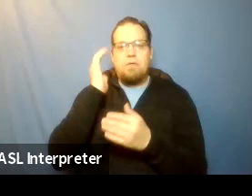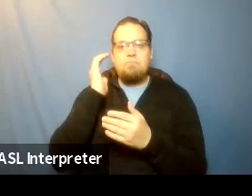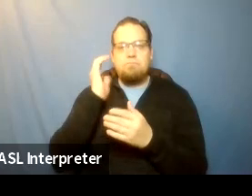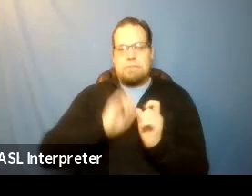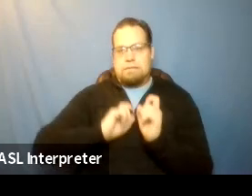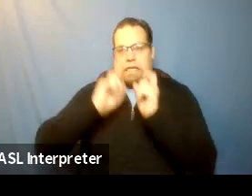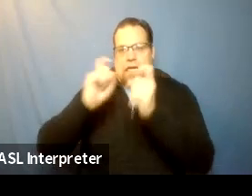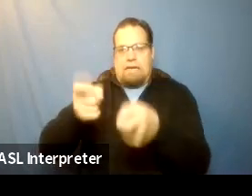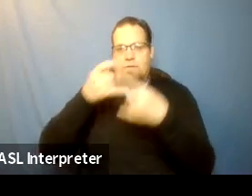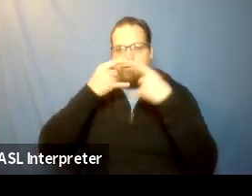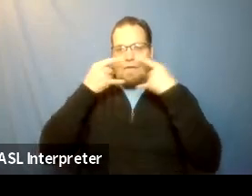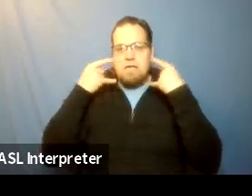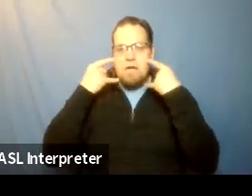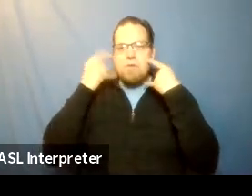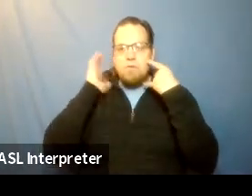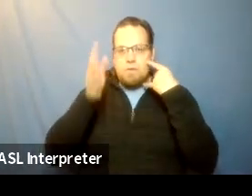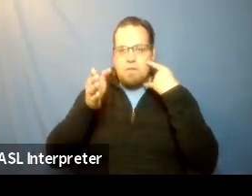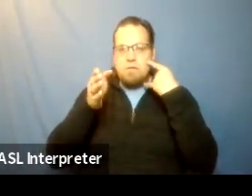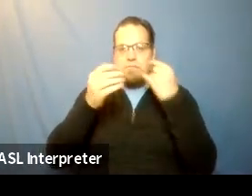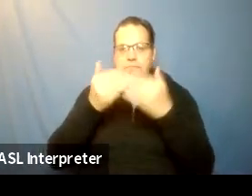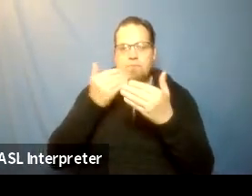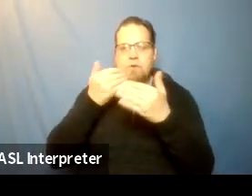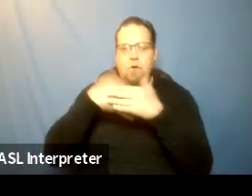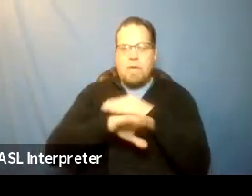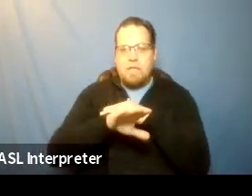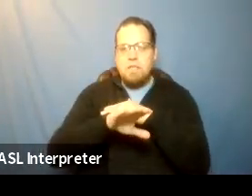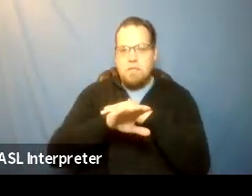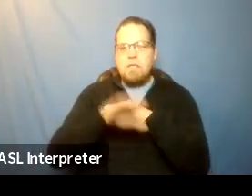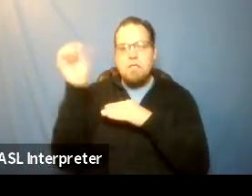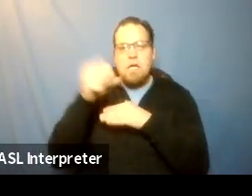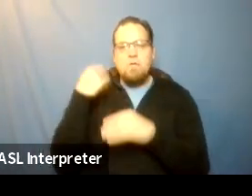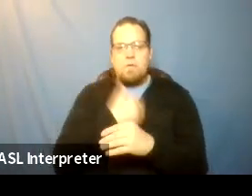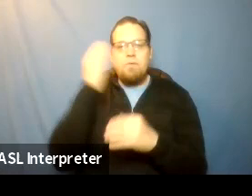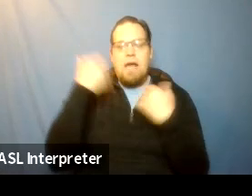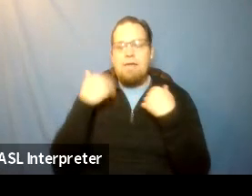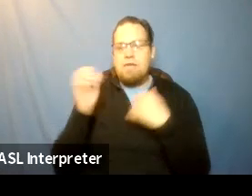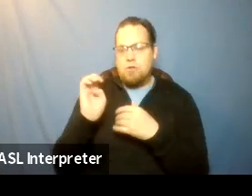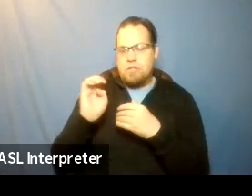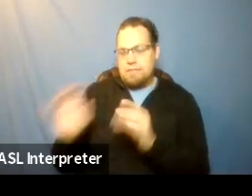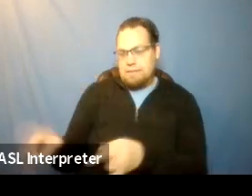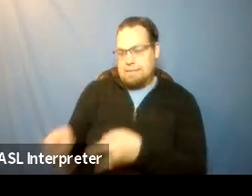hand a student a face covering before they enter the building. So yes, we'll have an emergency stash, but again,